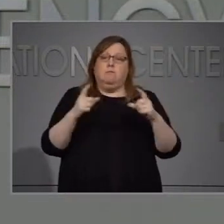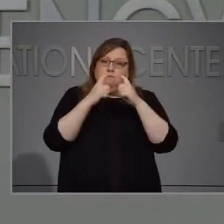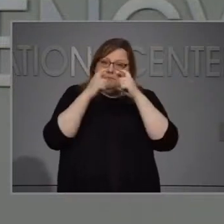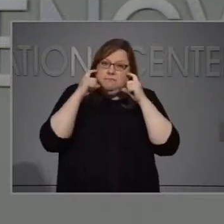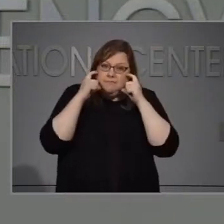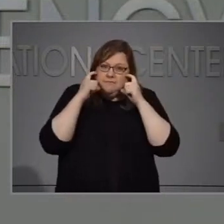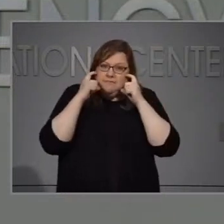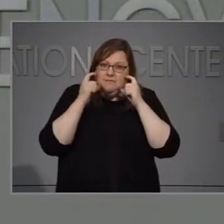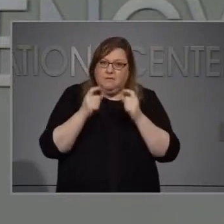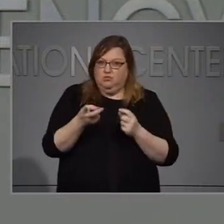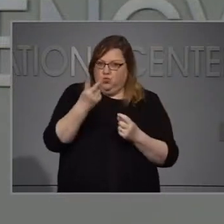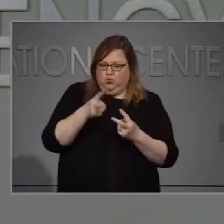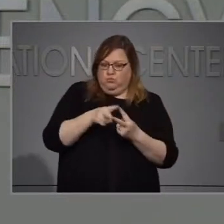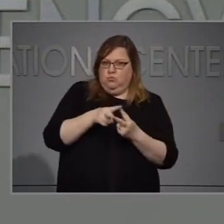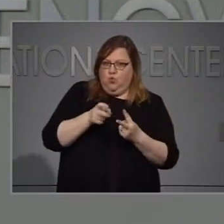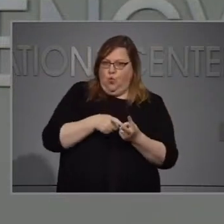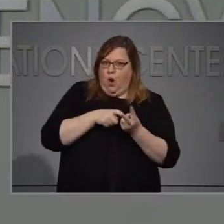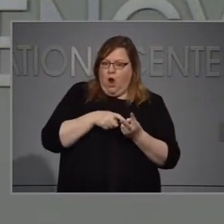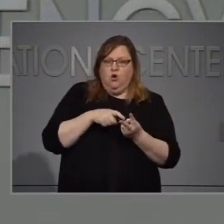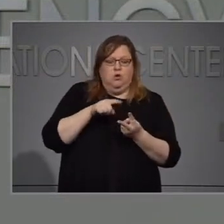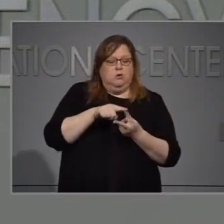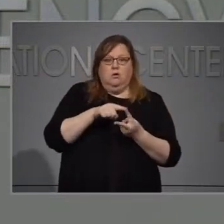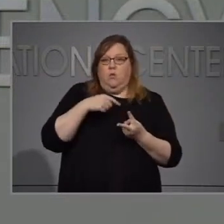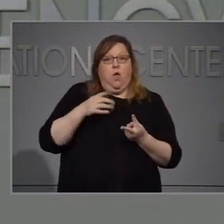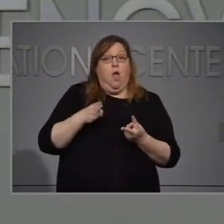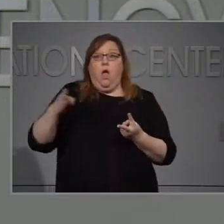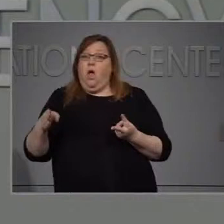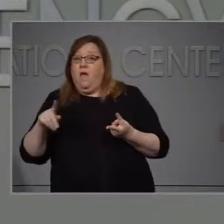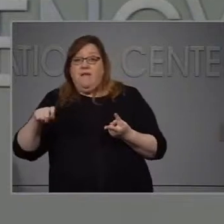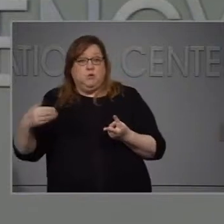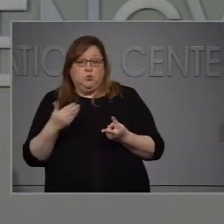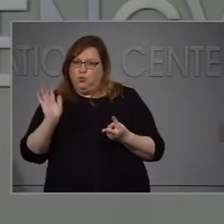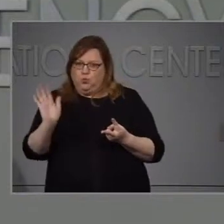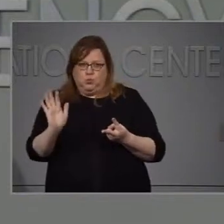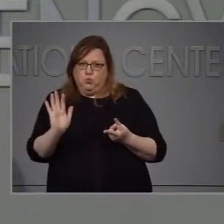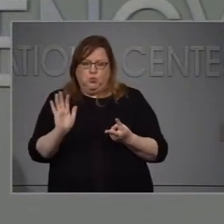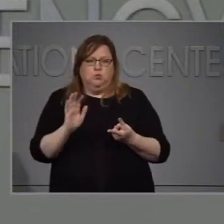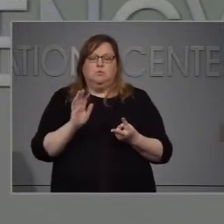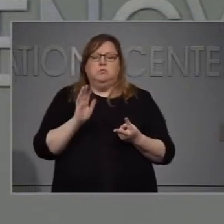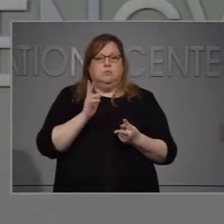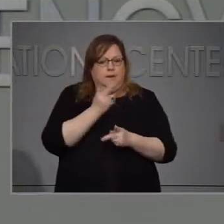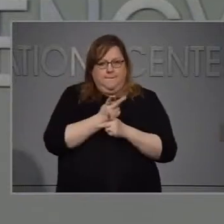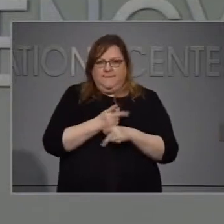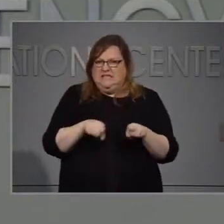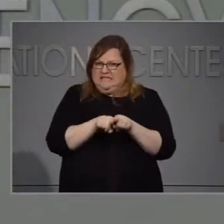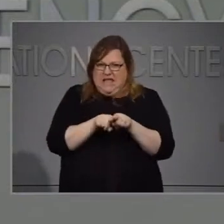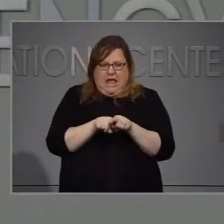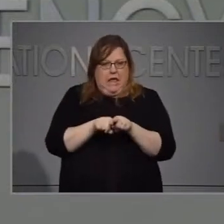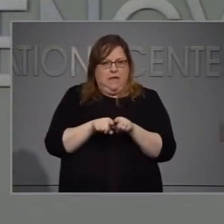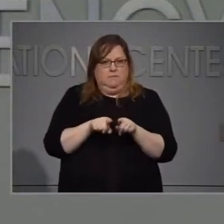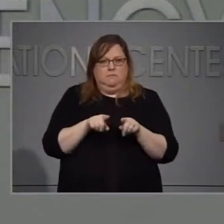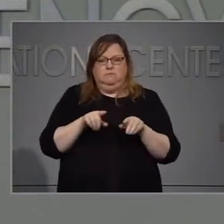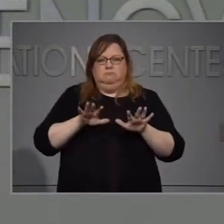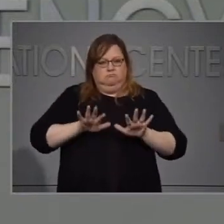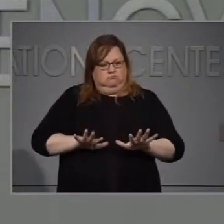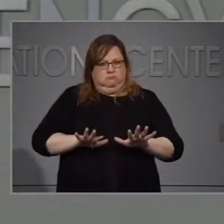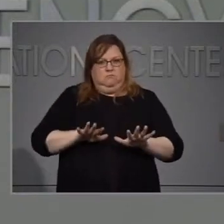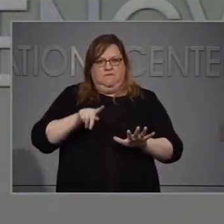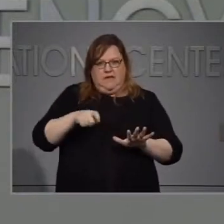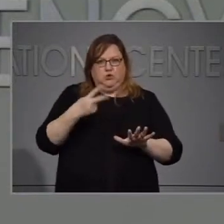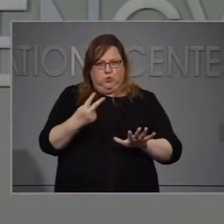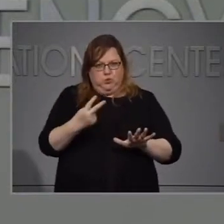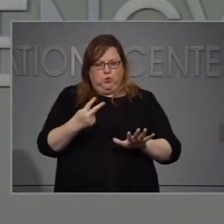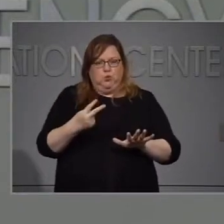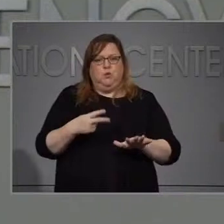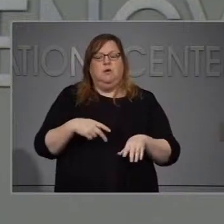think we have two things that are working in our favor. We're not seeing a new easing of restrictions as we also go into a holiday